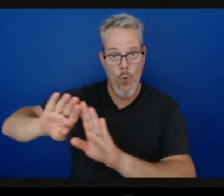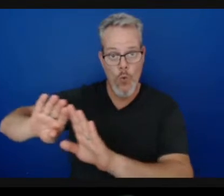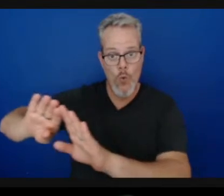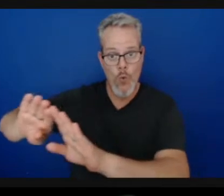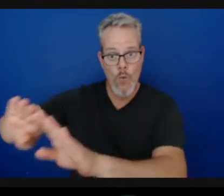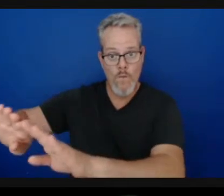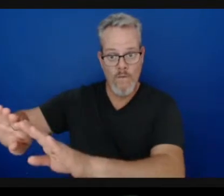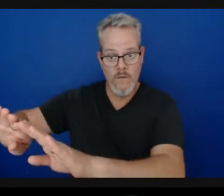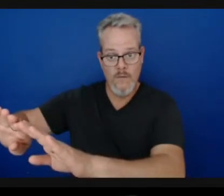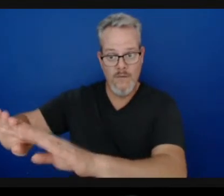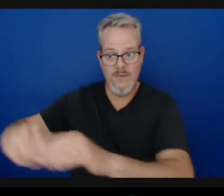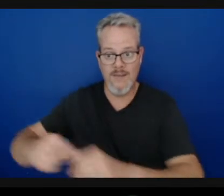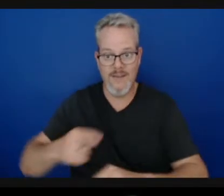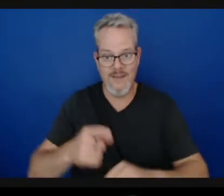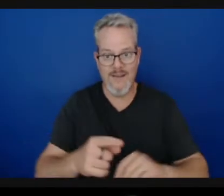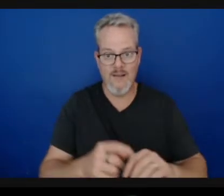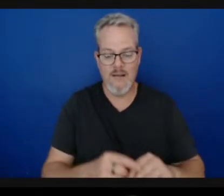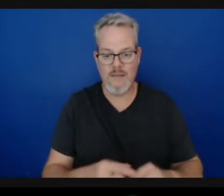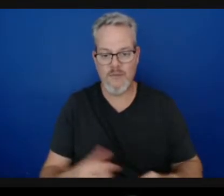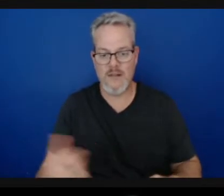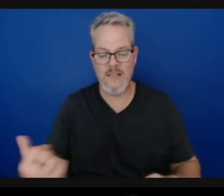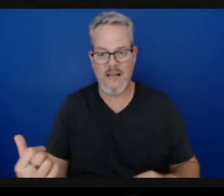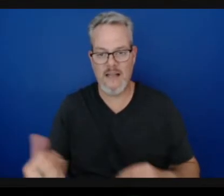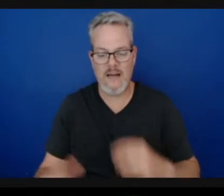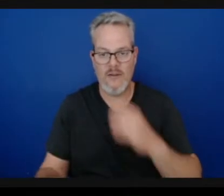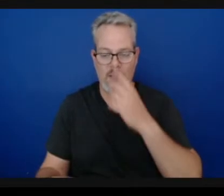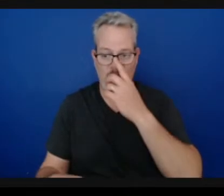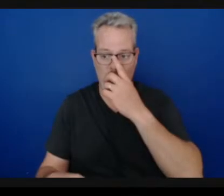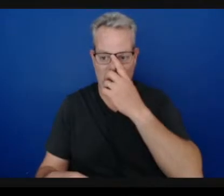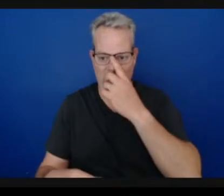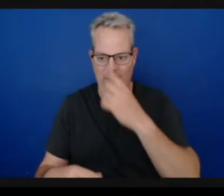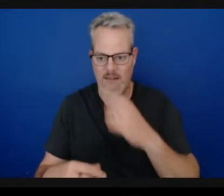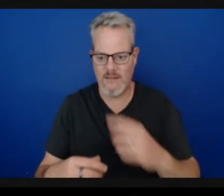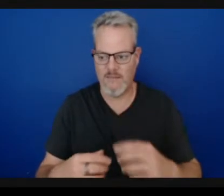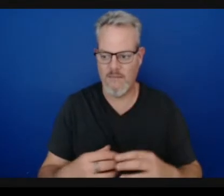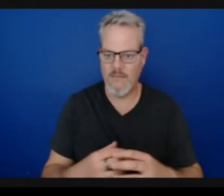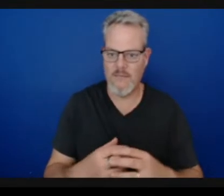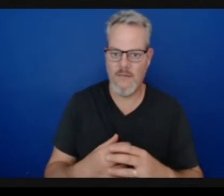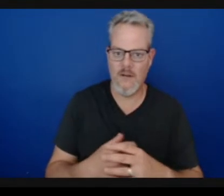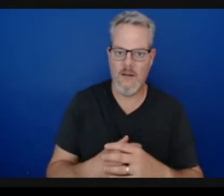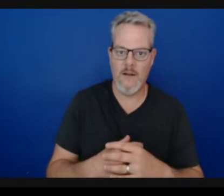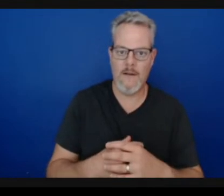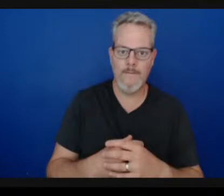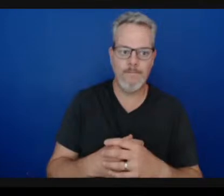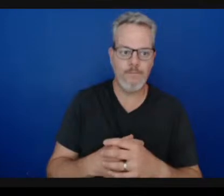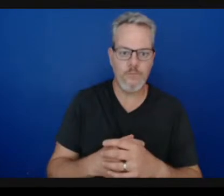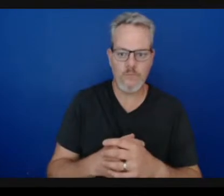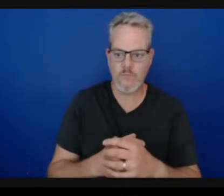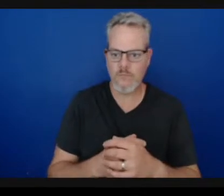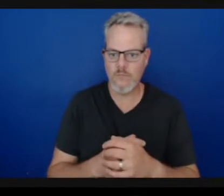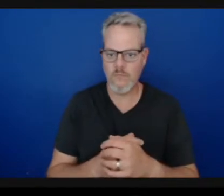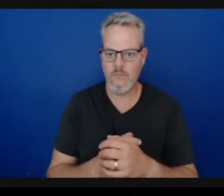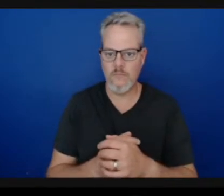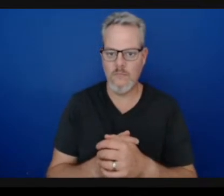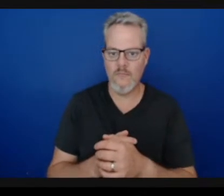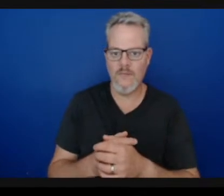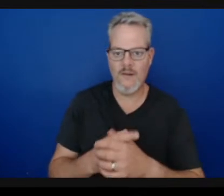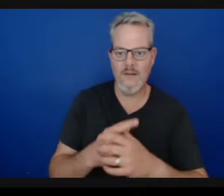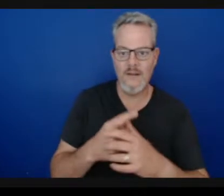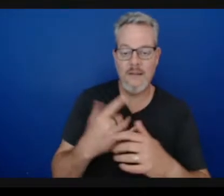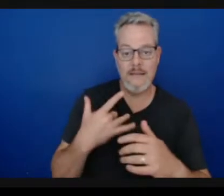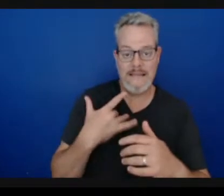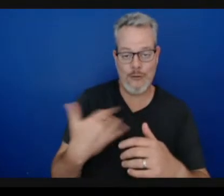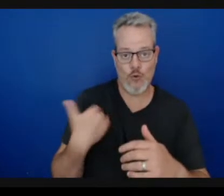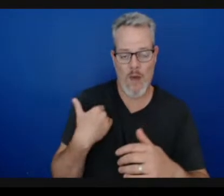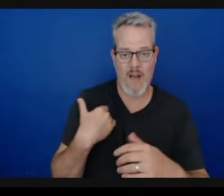ground over here is moving away from the satellite, right? But not only is there a motion laterally, there's also up